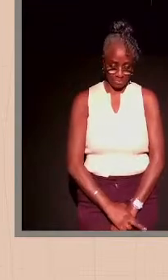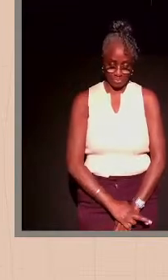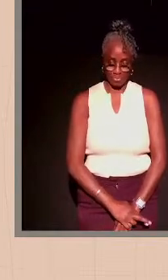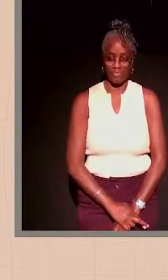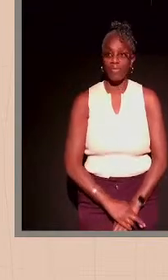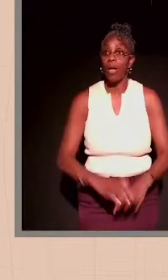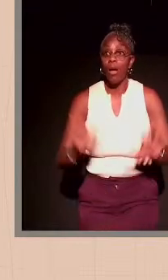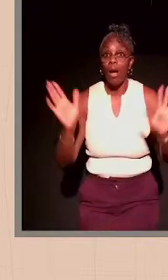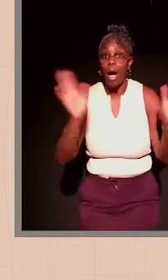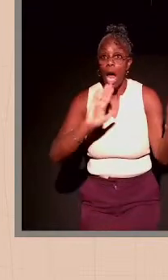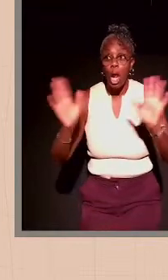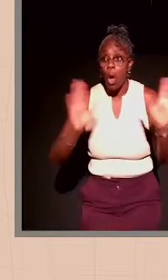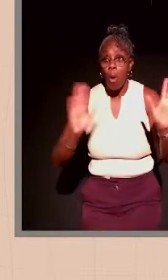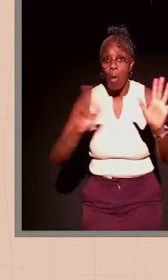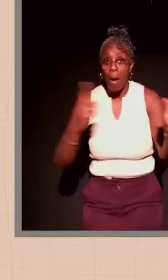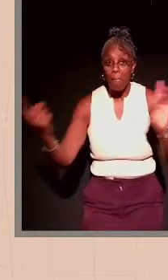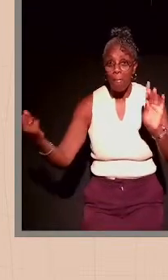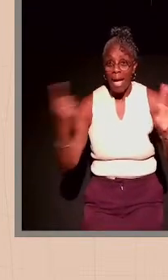Hello again.